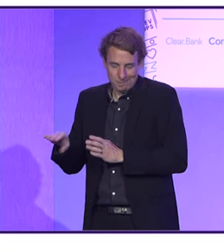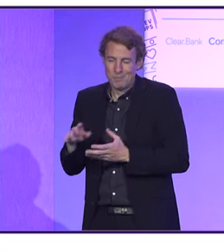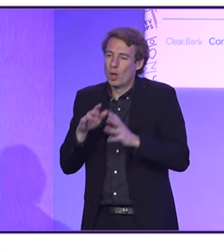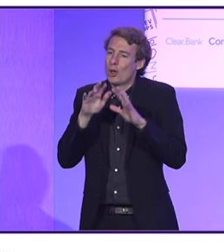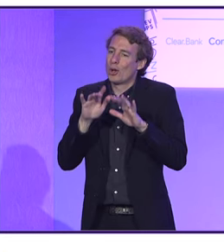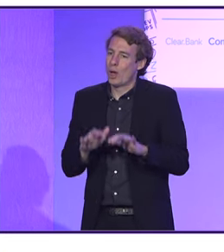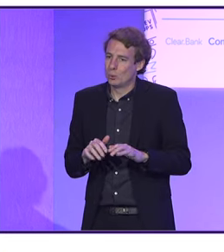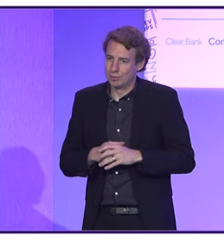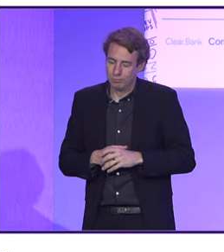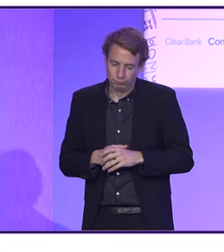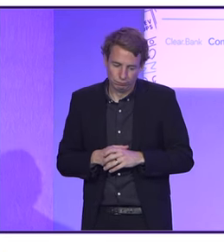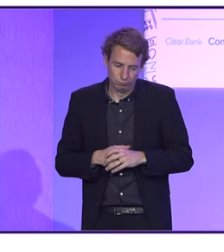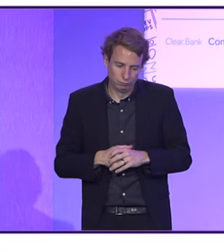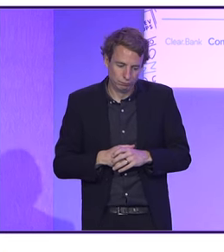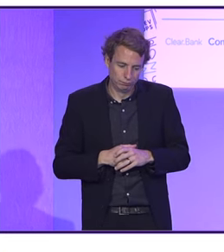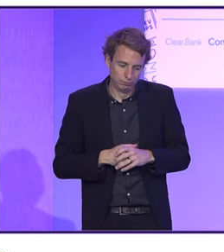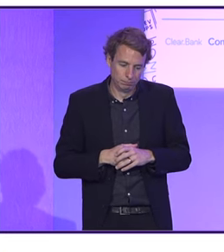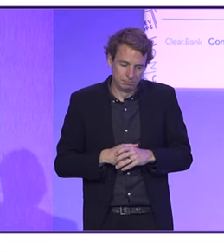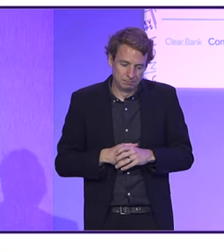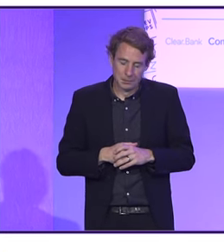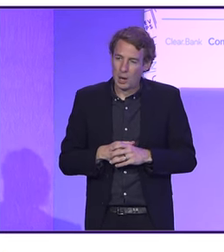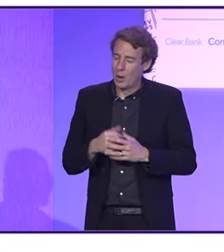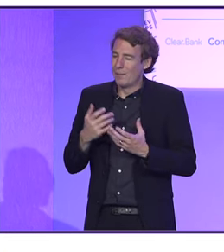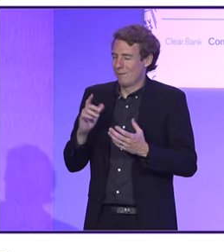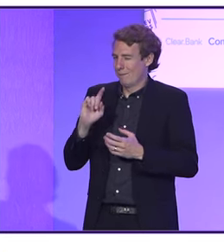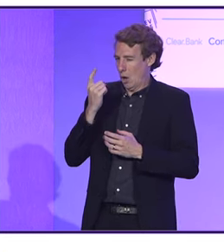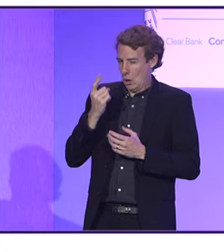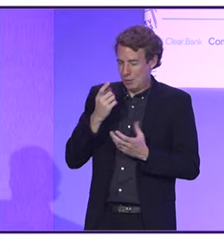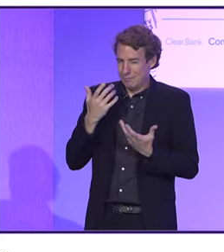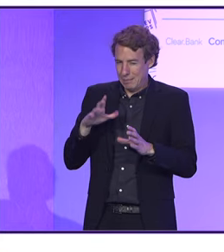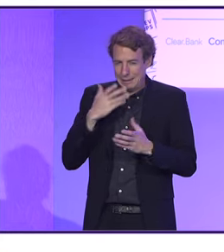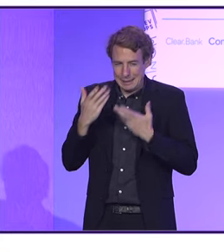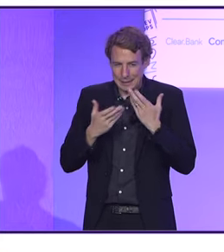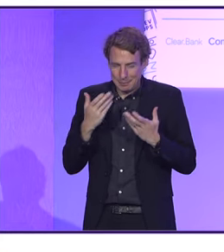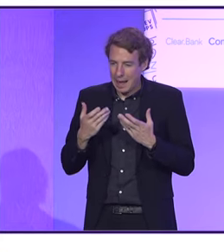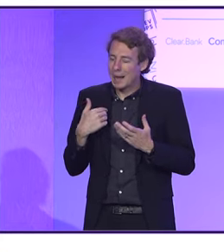code. So first of all, I've sort of explained it's a website,